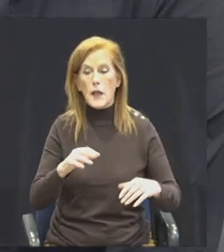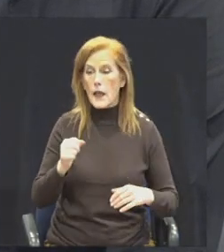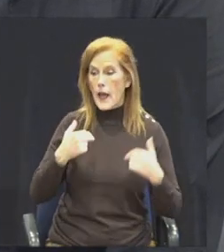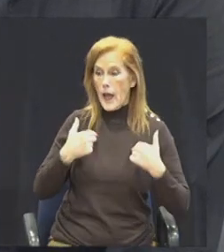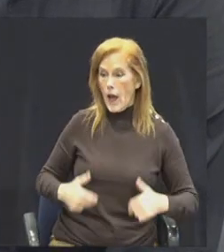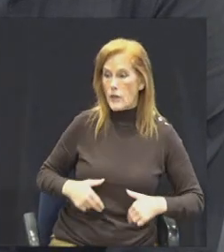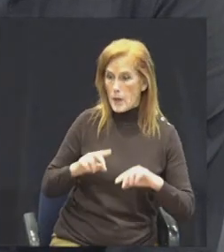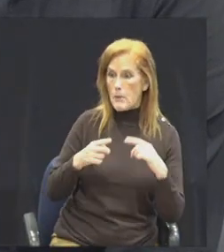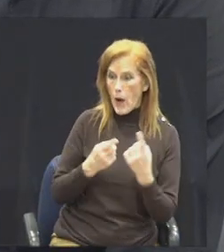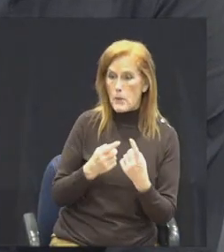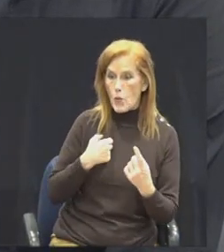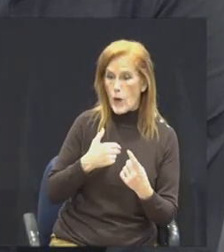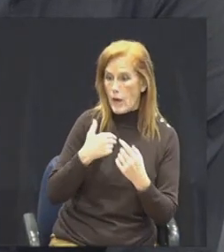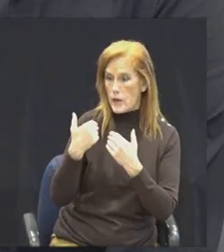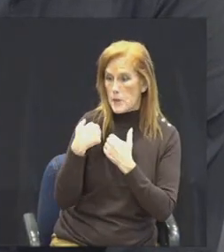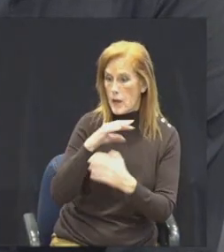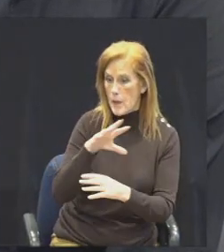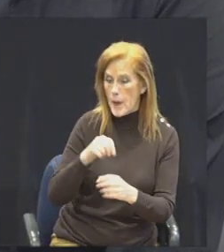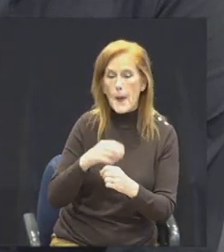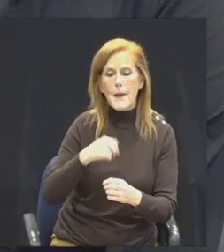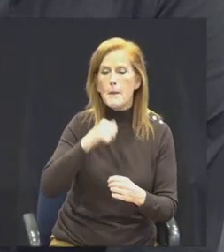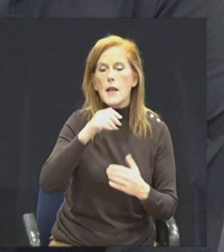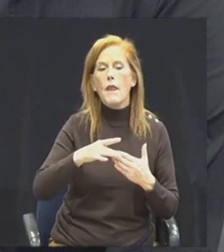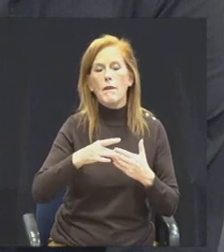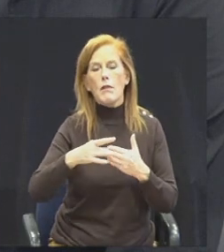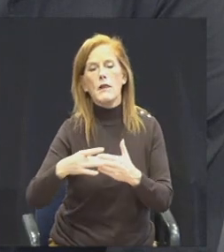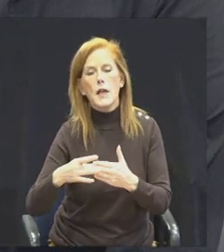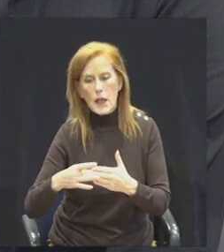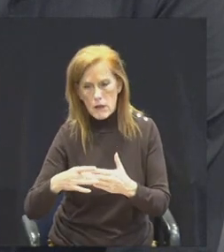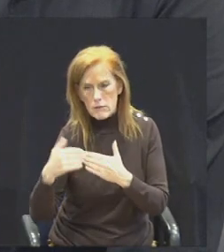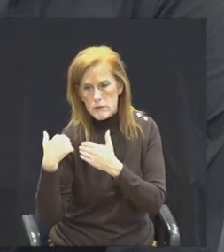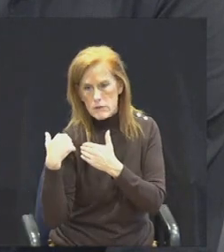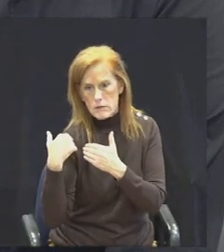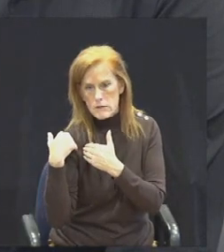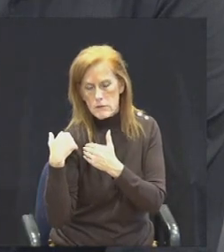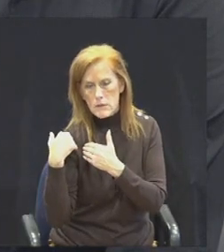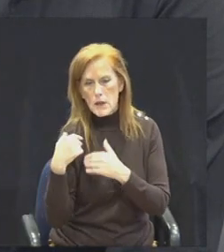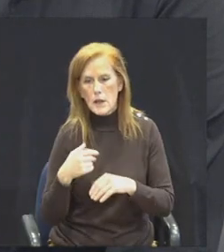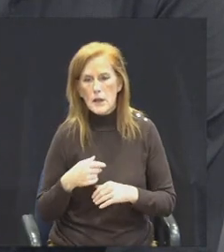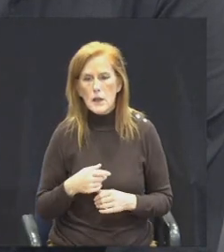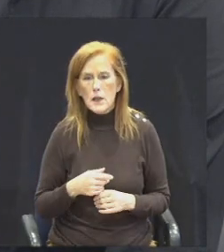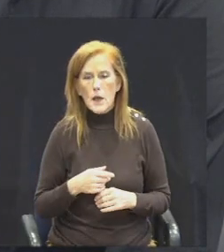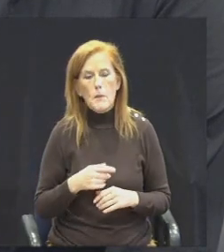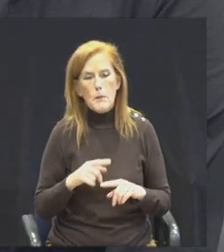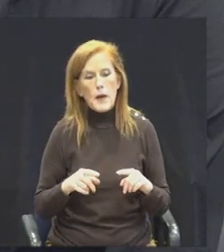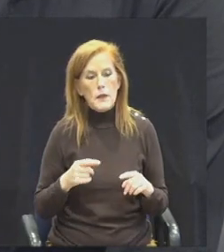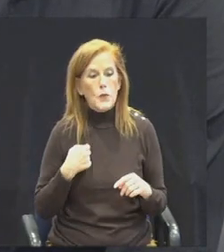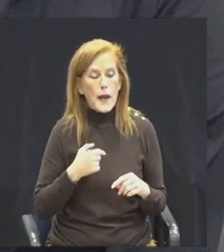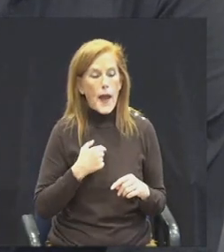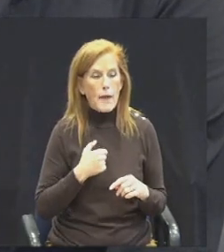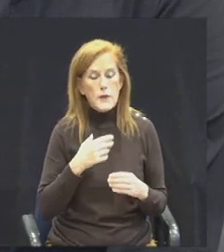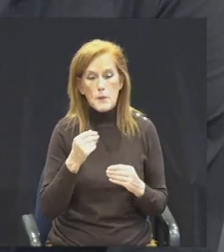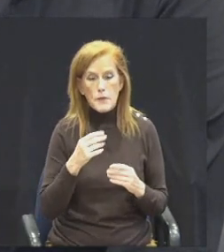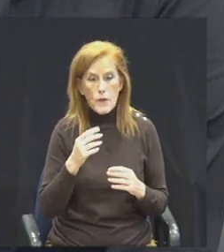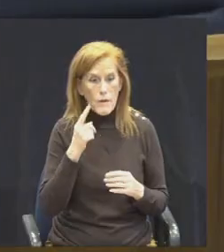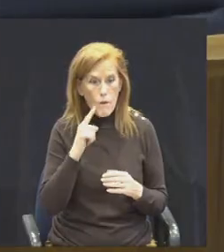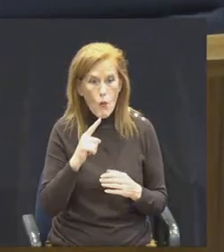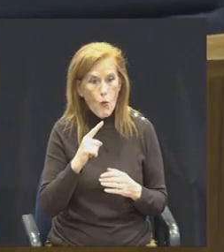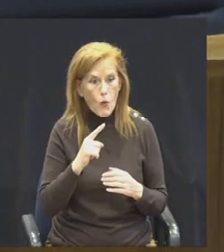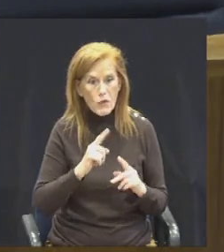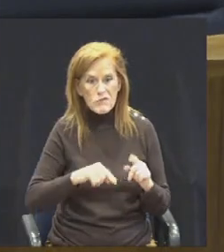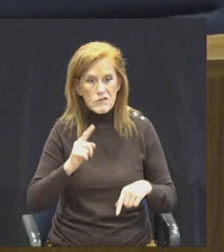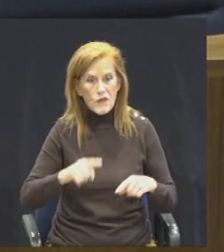play in those things. It may just not be the lead role. So we have annexes for all kinds of different things. Awesome. Okay, thank